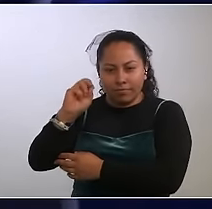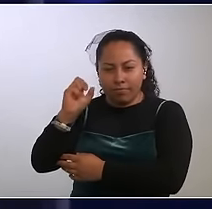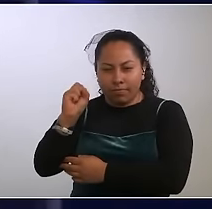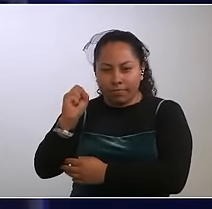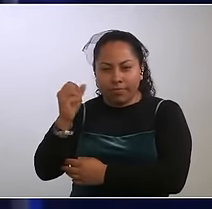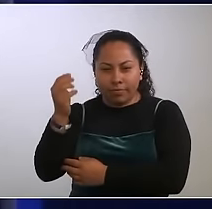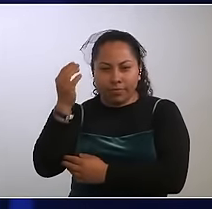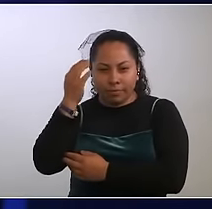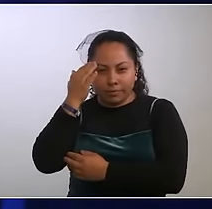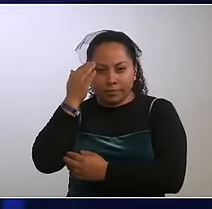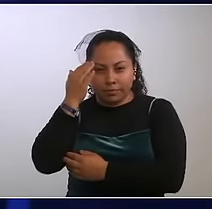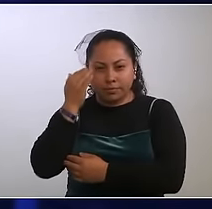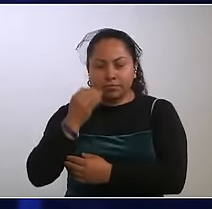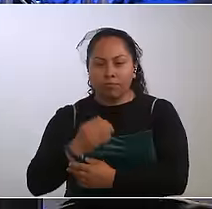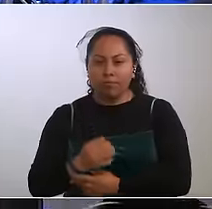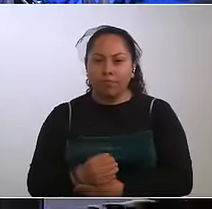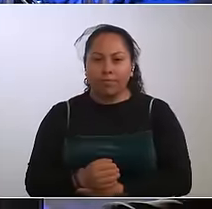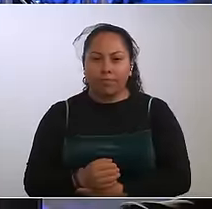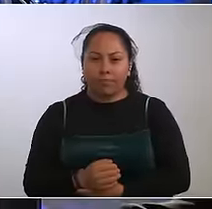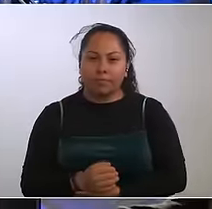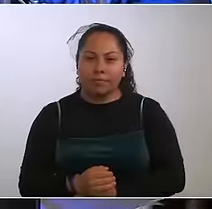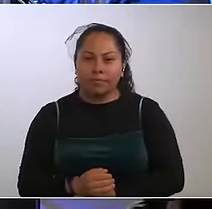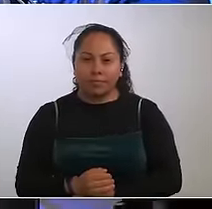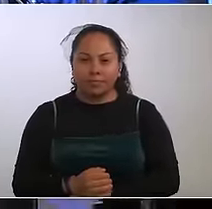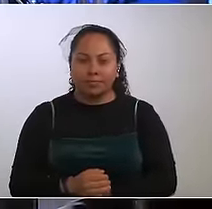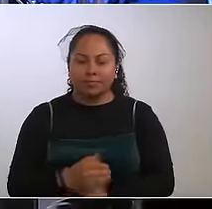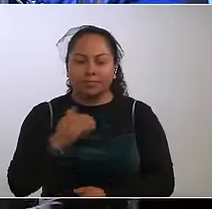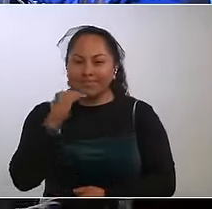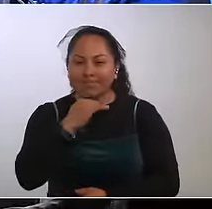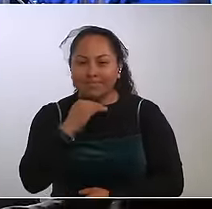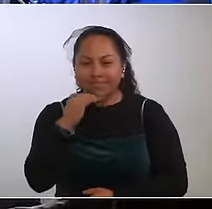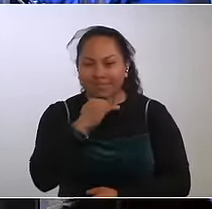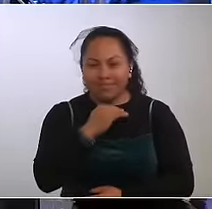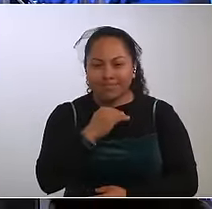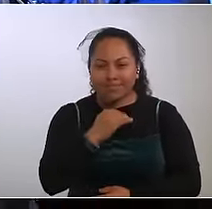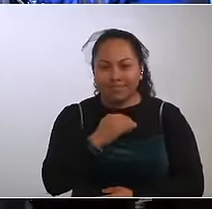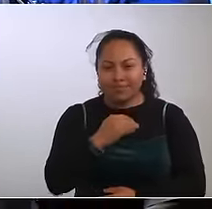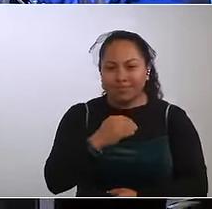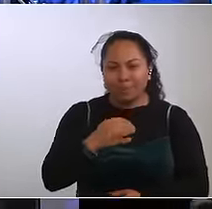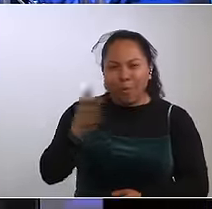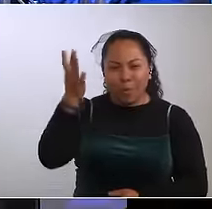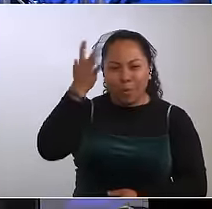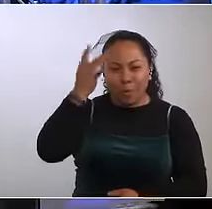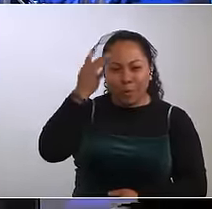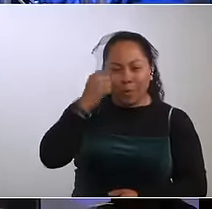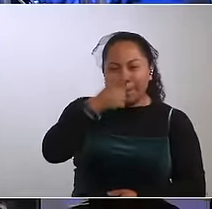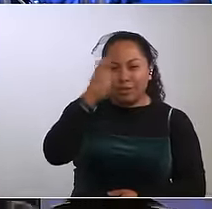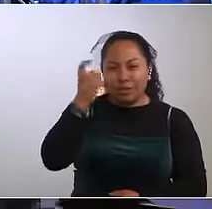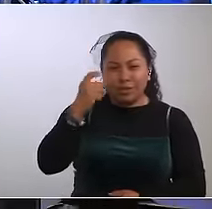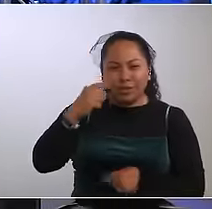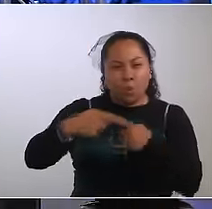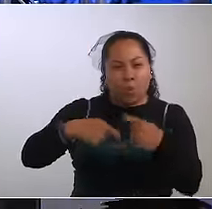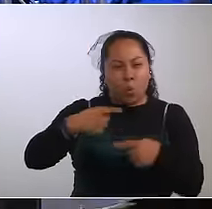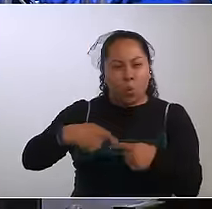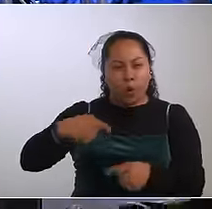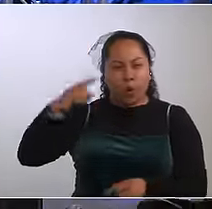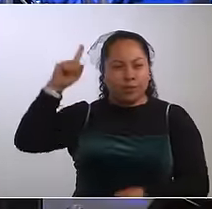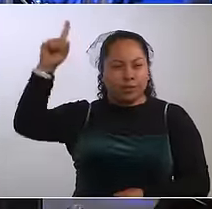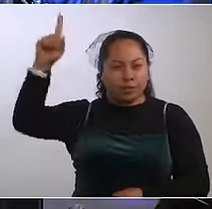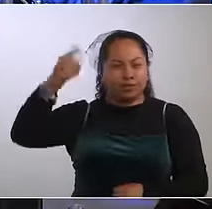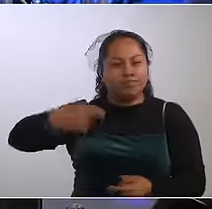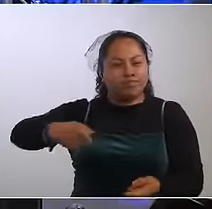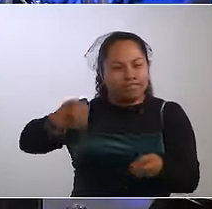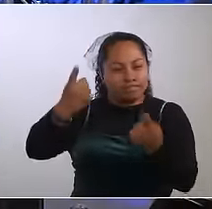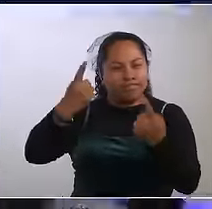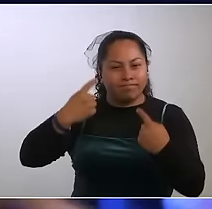colocándose. Because when he comes for the 7,000, porque cuando él regrese por los 7,000, people are not going